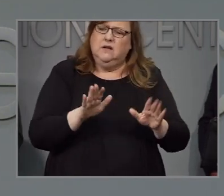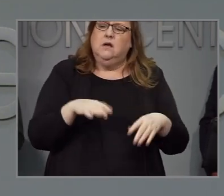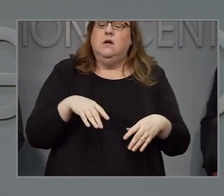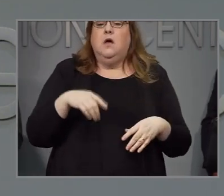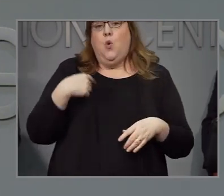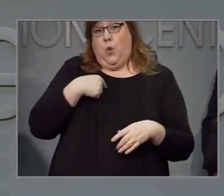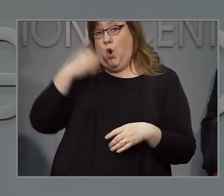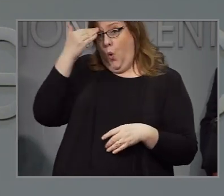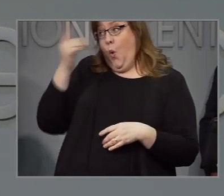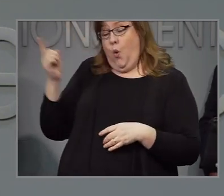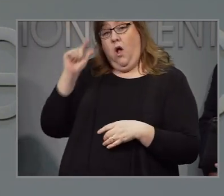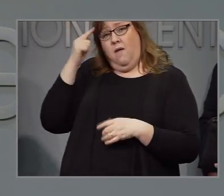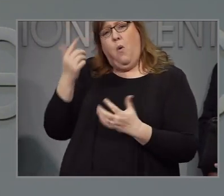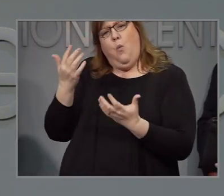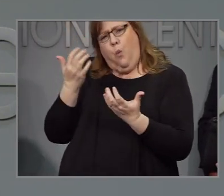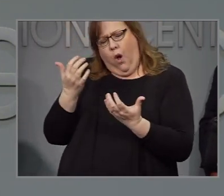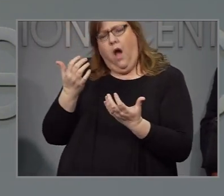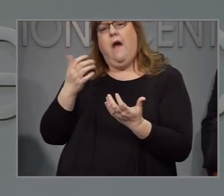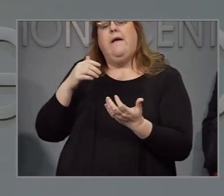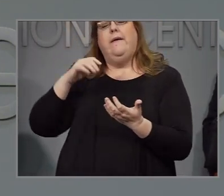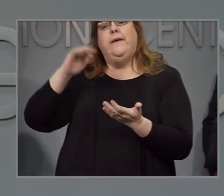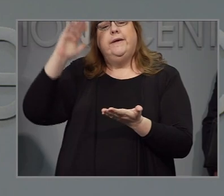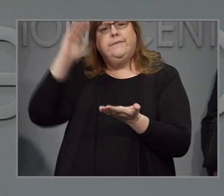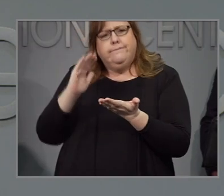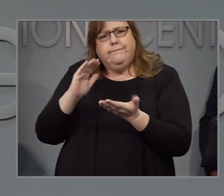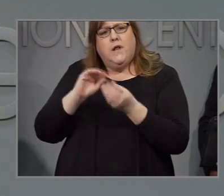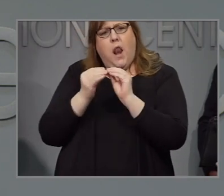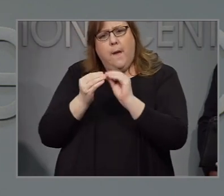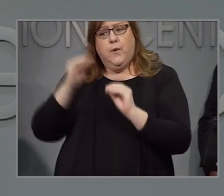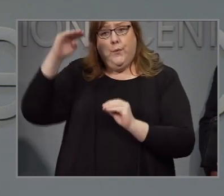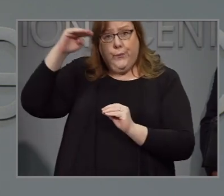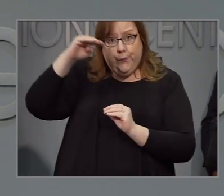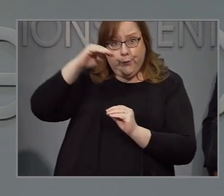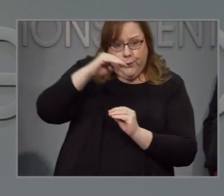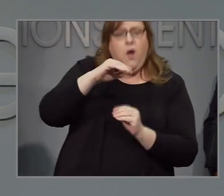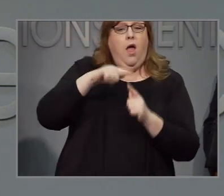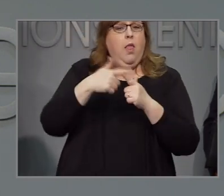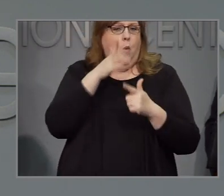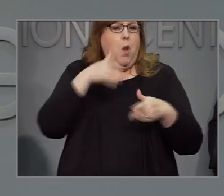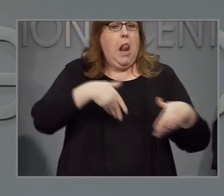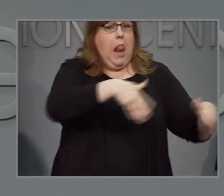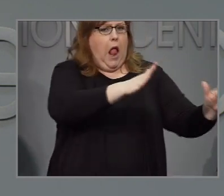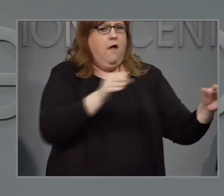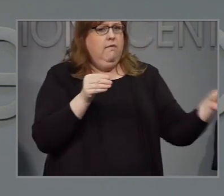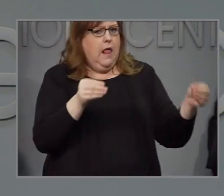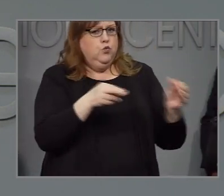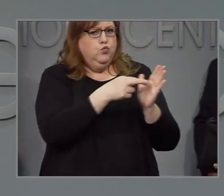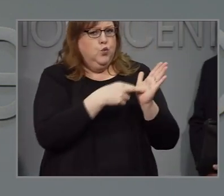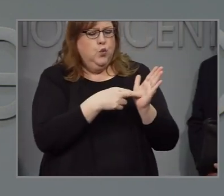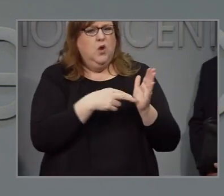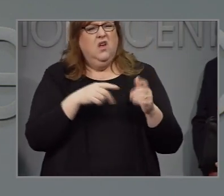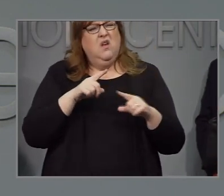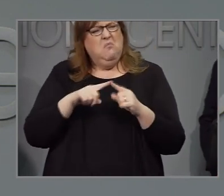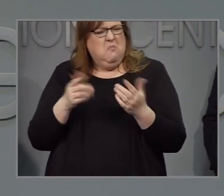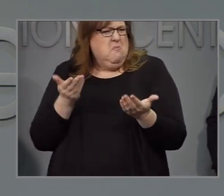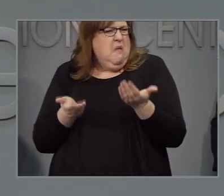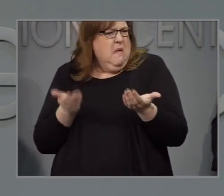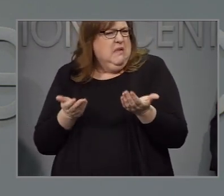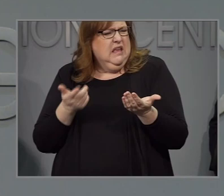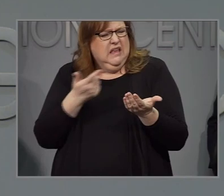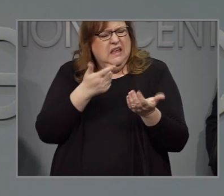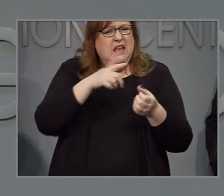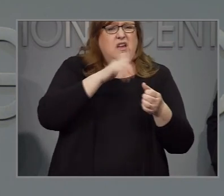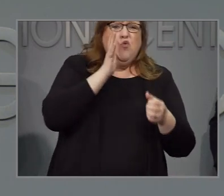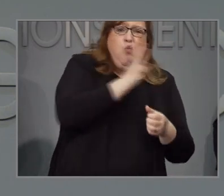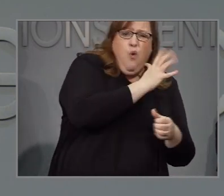generally about the current trends in new cases in urban versus rural areas? And would it maybe be possible to take a regional approach